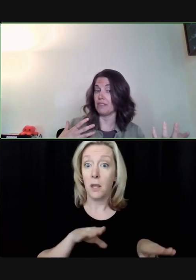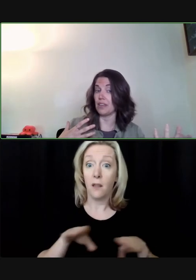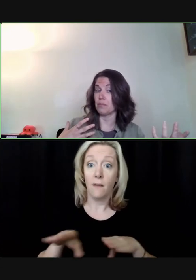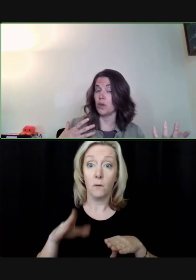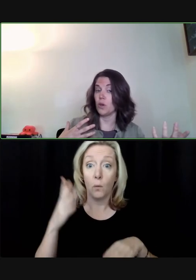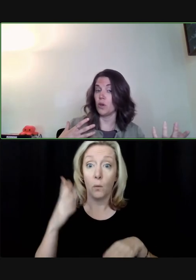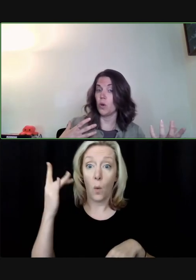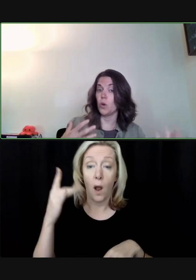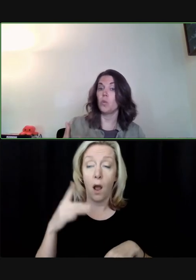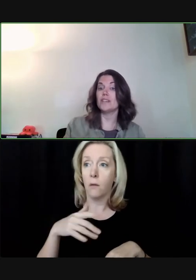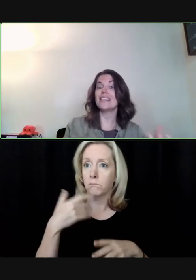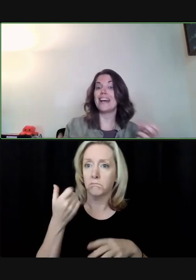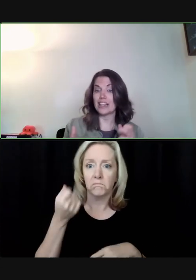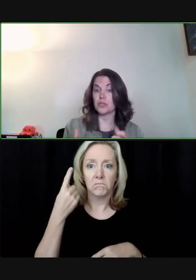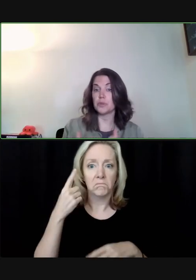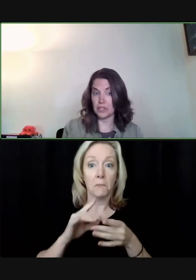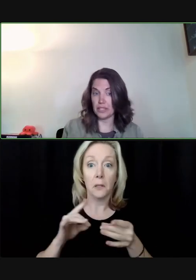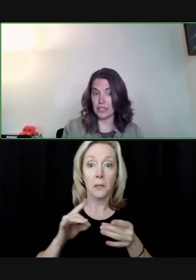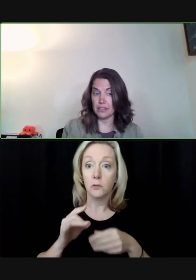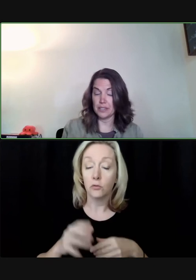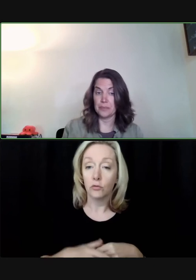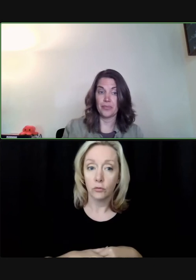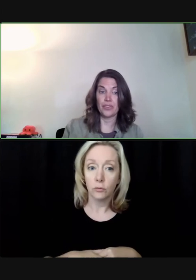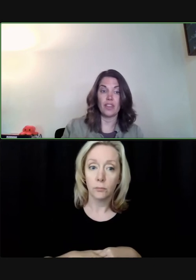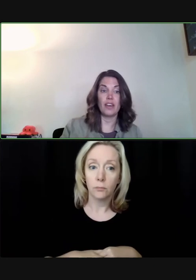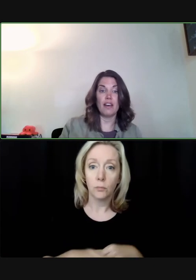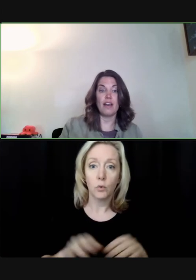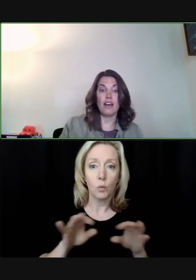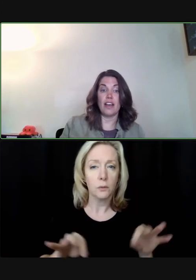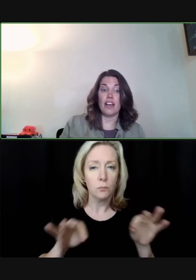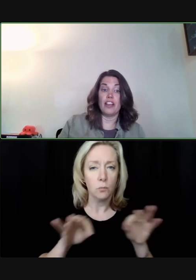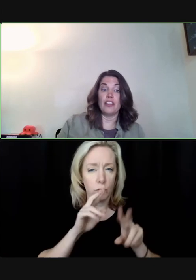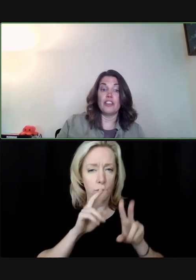message that we gave them? Was it actually received?